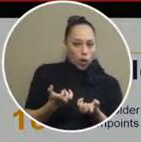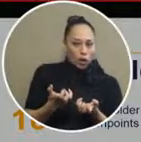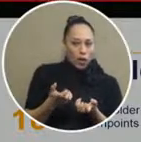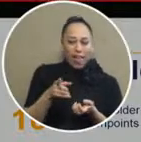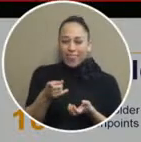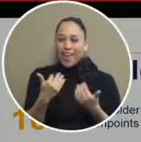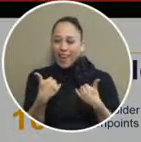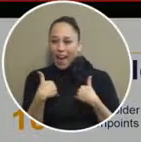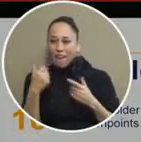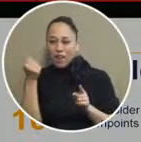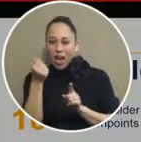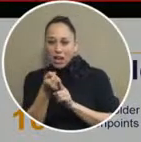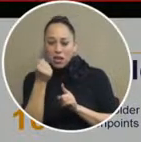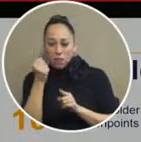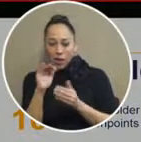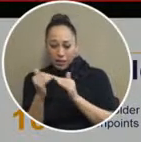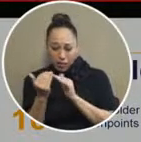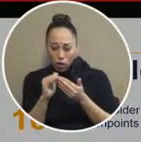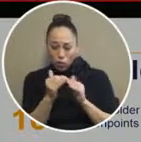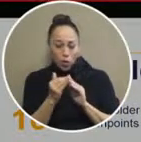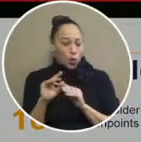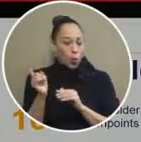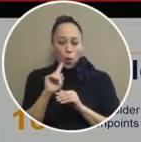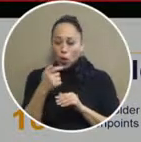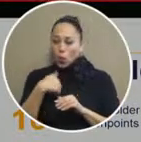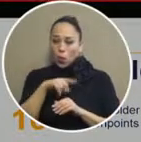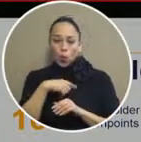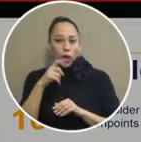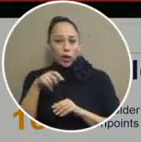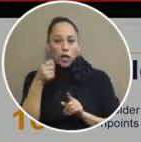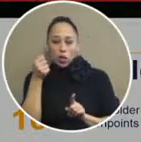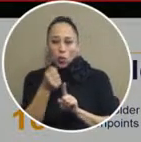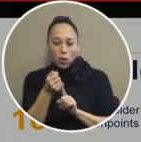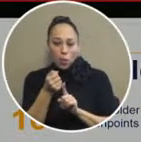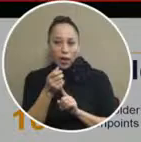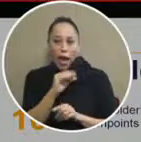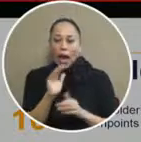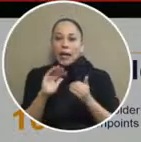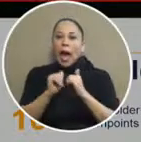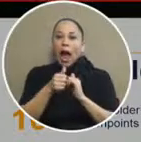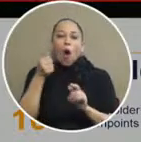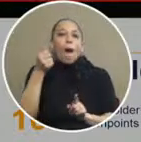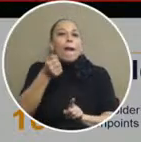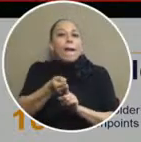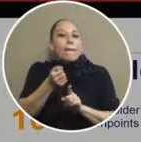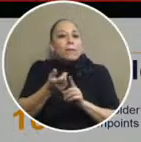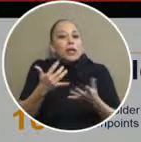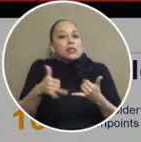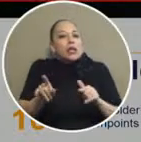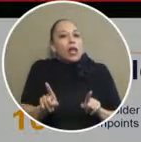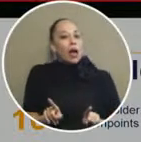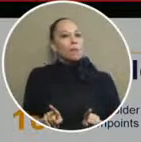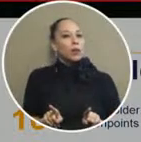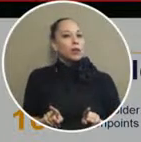they having the impact in the community where we need to have the impact and how that impact needs to occur?